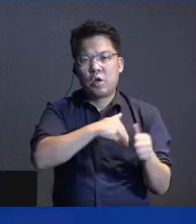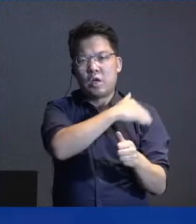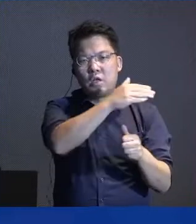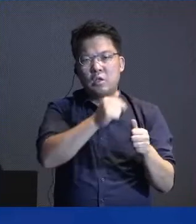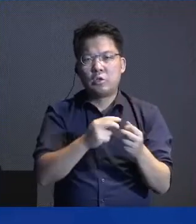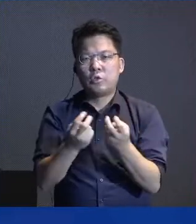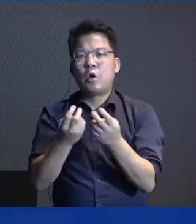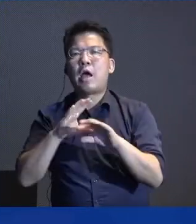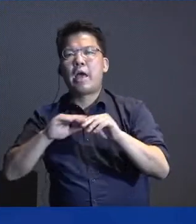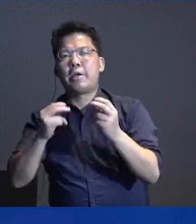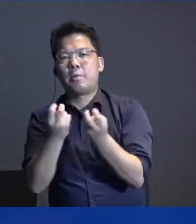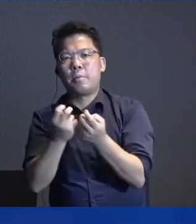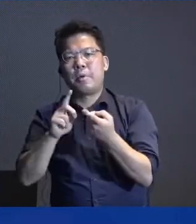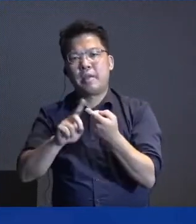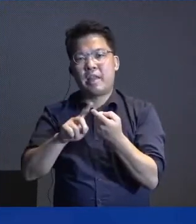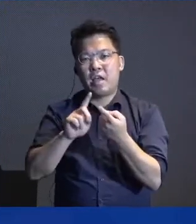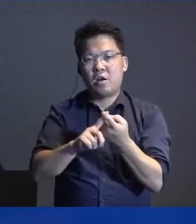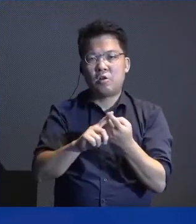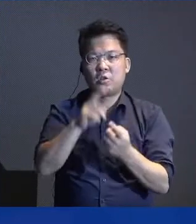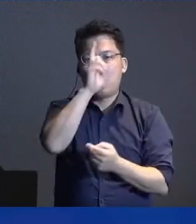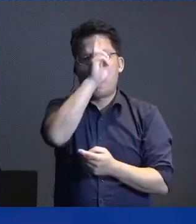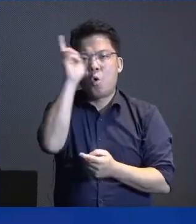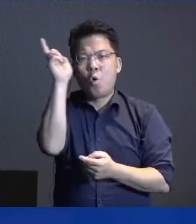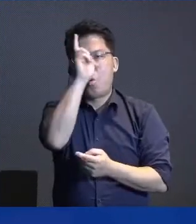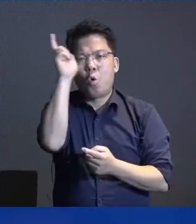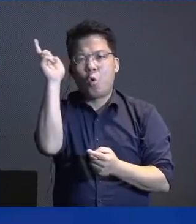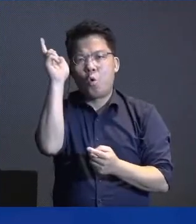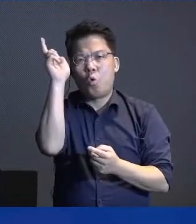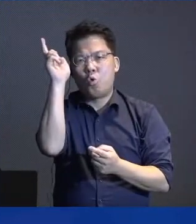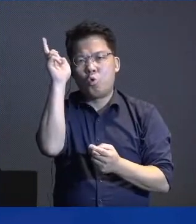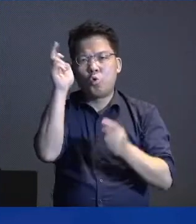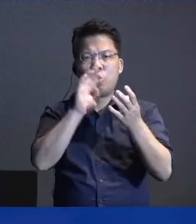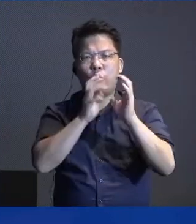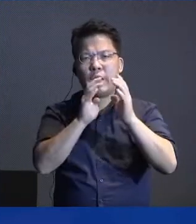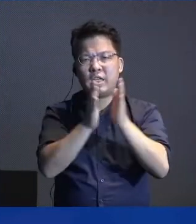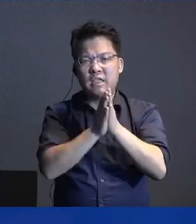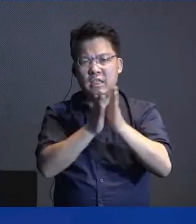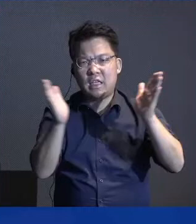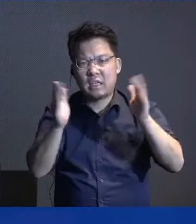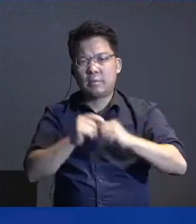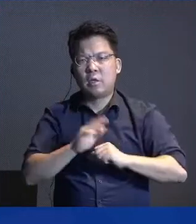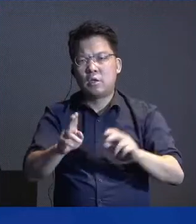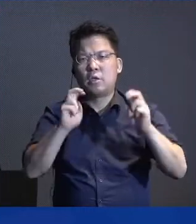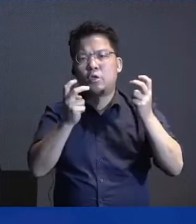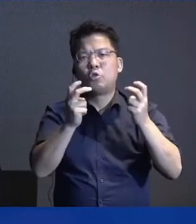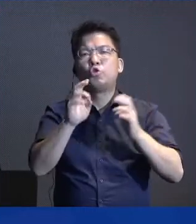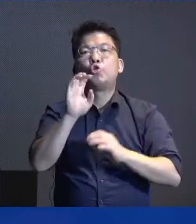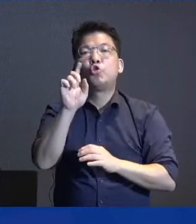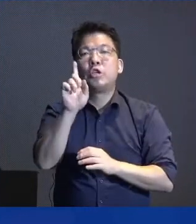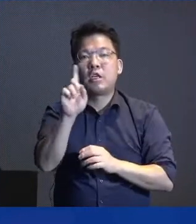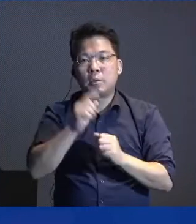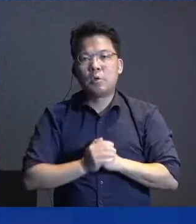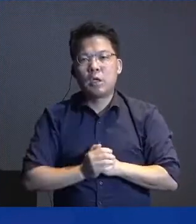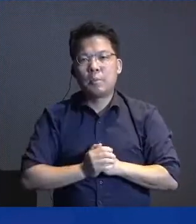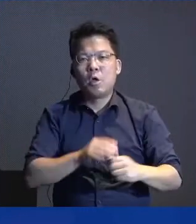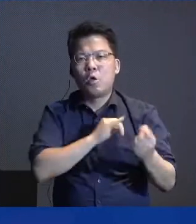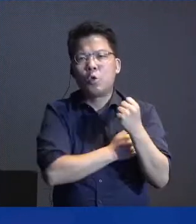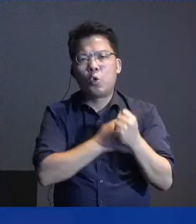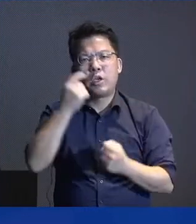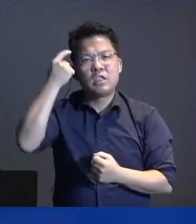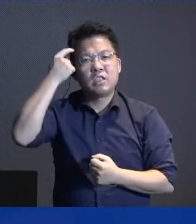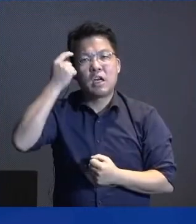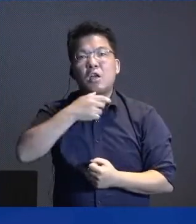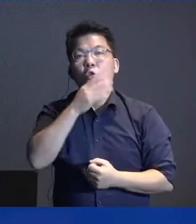session entitled Mental Emotional Health of Older Persons, Current Status and Response. The first session will be moderated